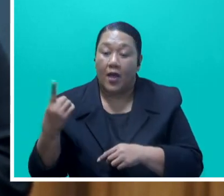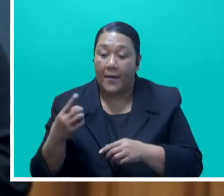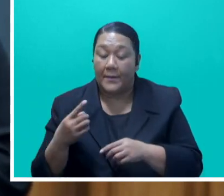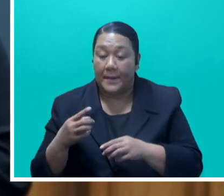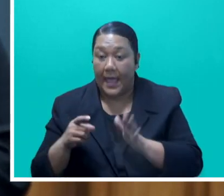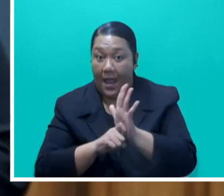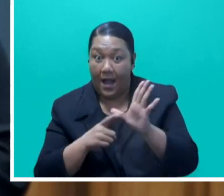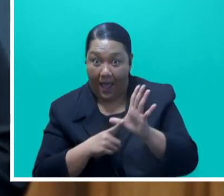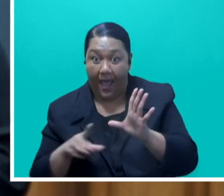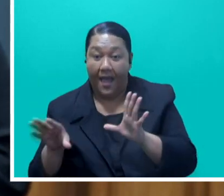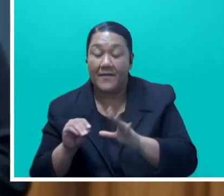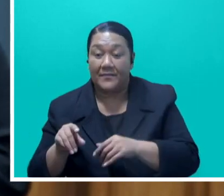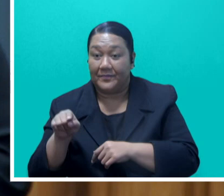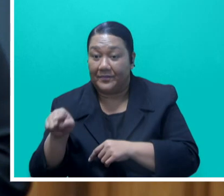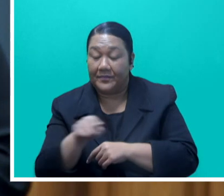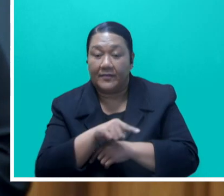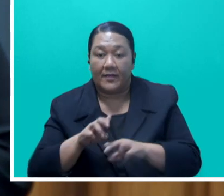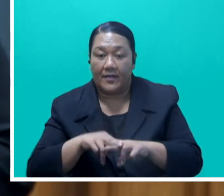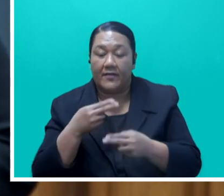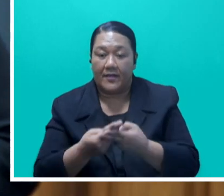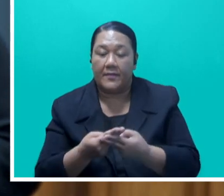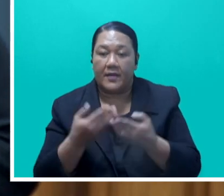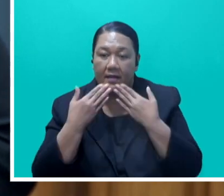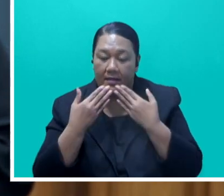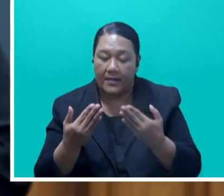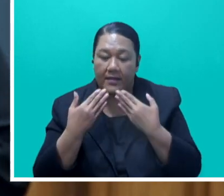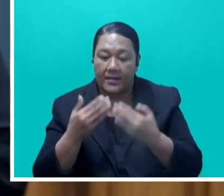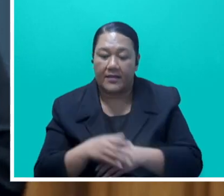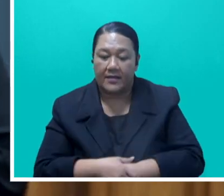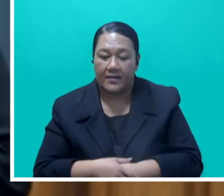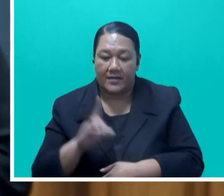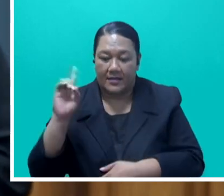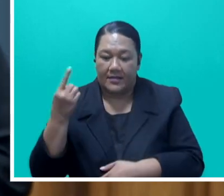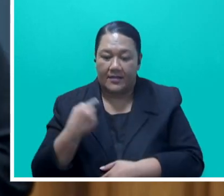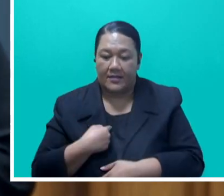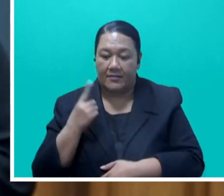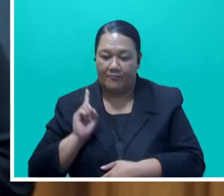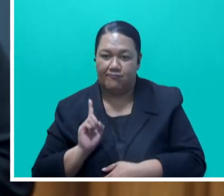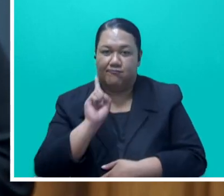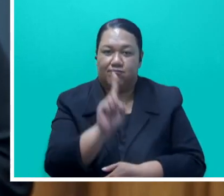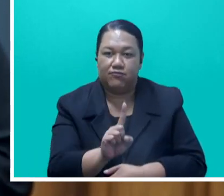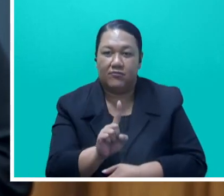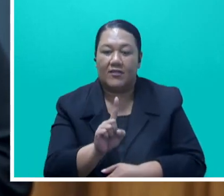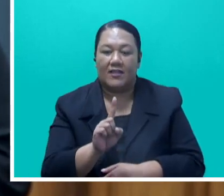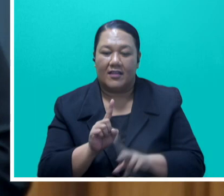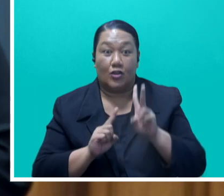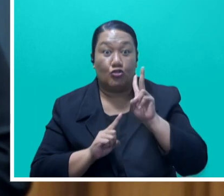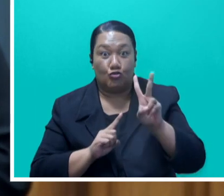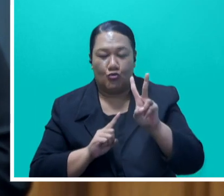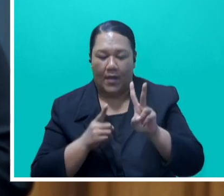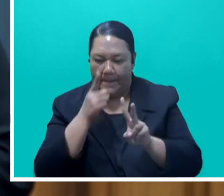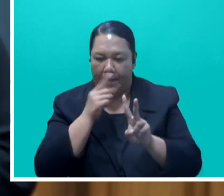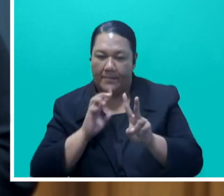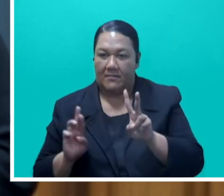ora. Santo na Ndoni Beba Veki Angoi, Sarua na Luvira sa Ikongoi Palimenti.